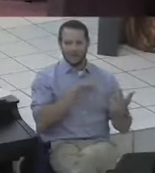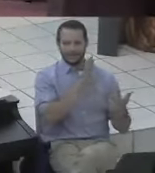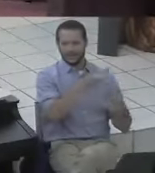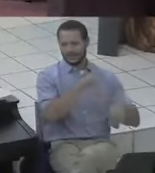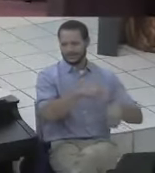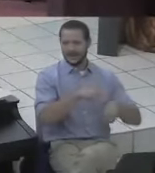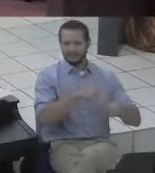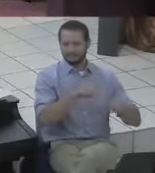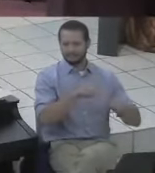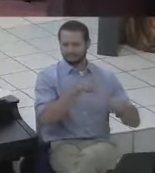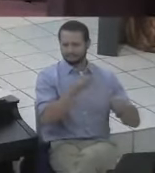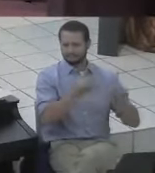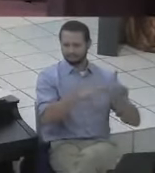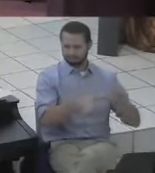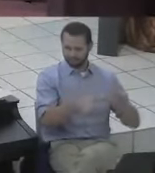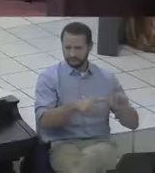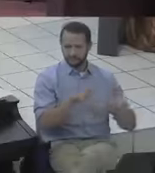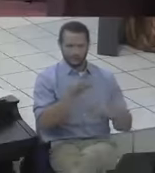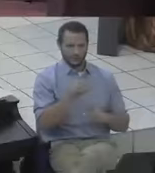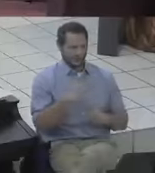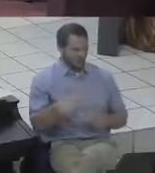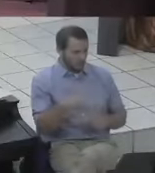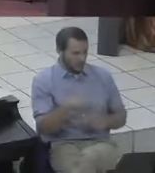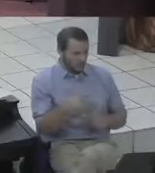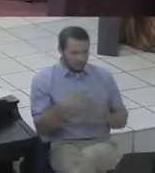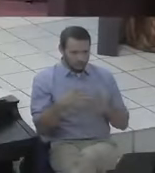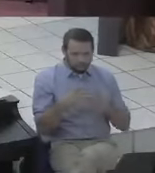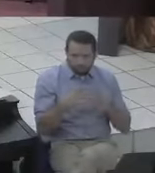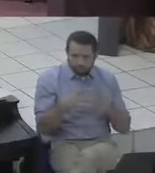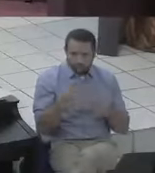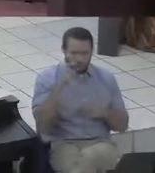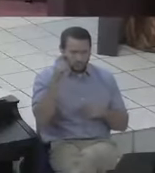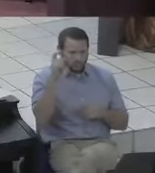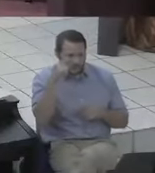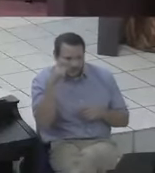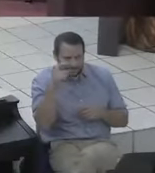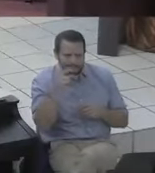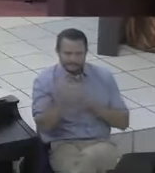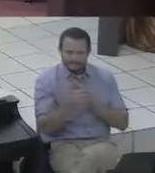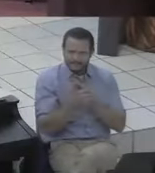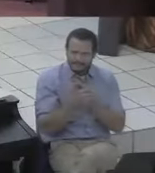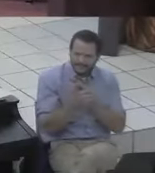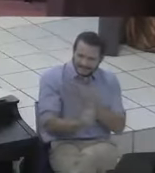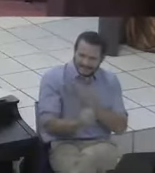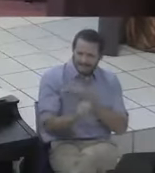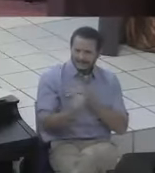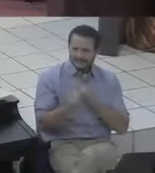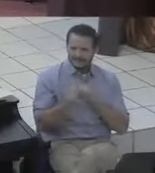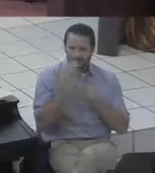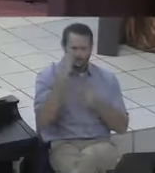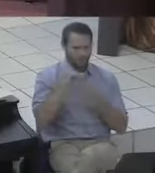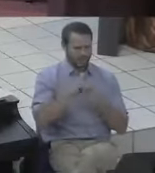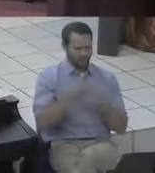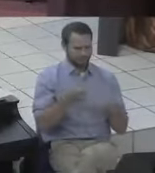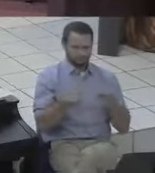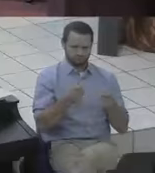have the gift of administration, if you have the gift of wisdom, if you have the skills of program or project